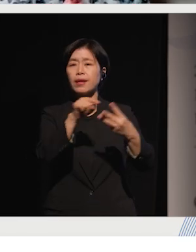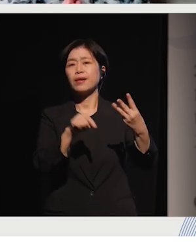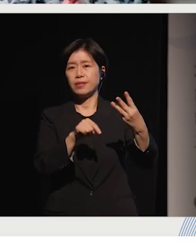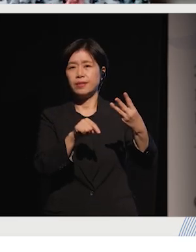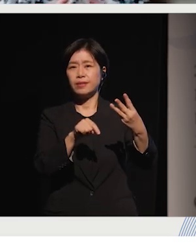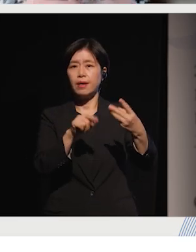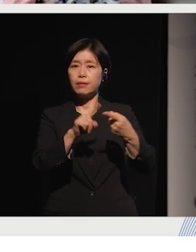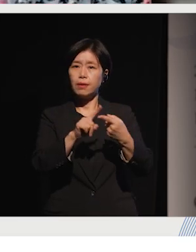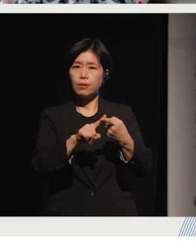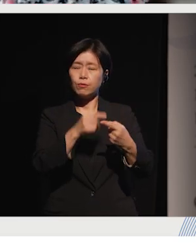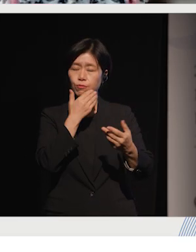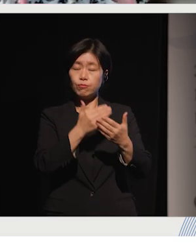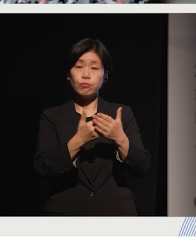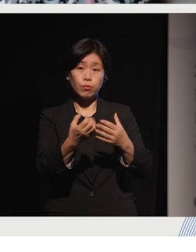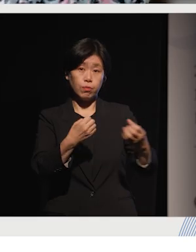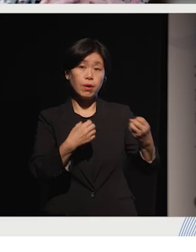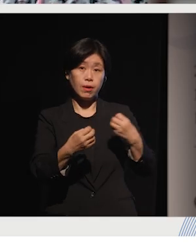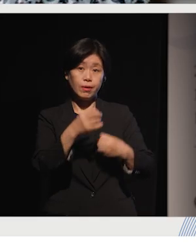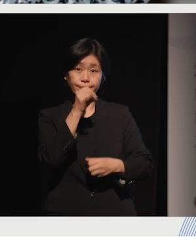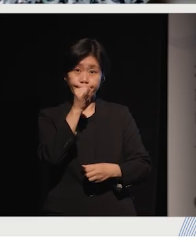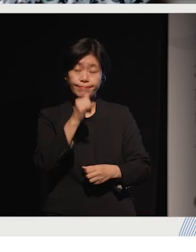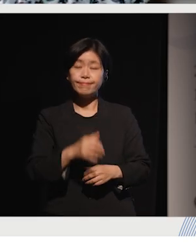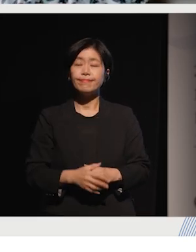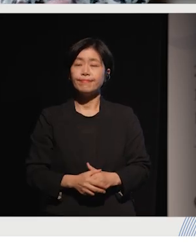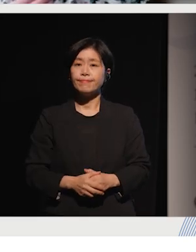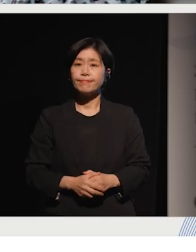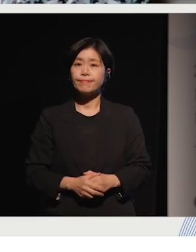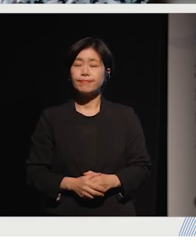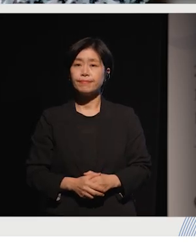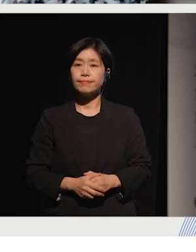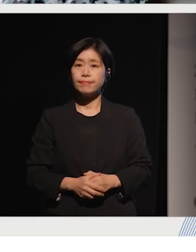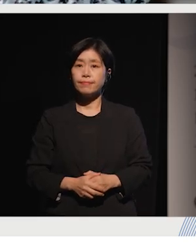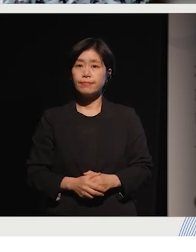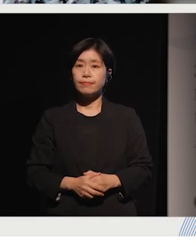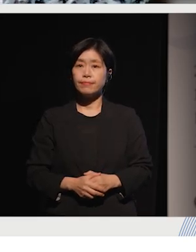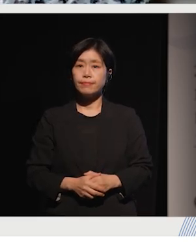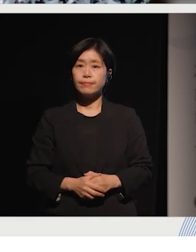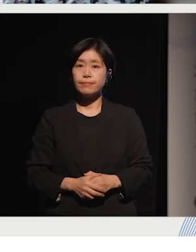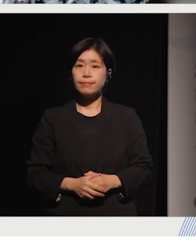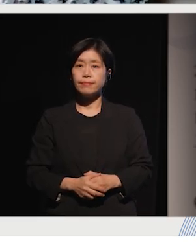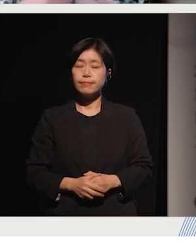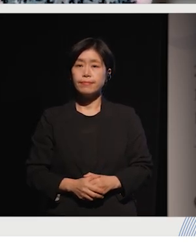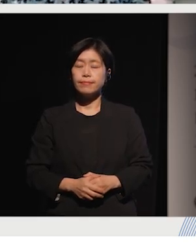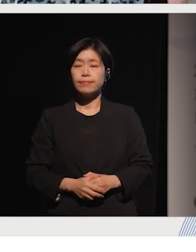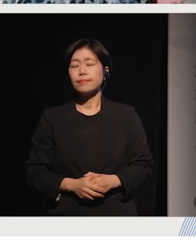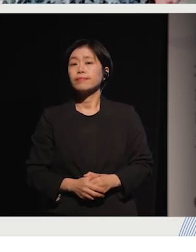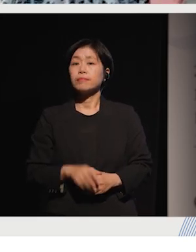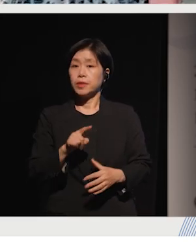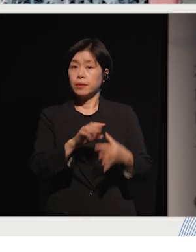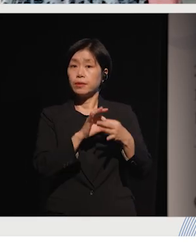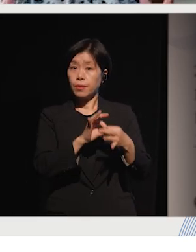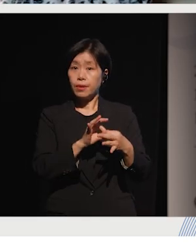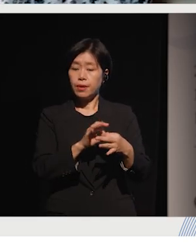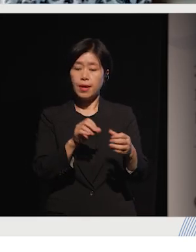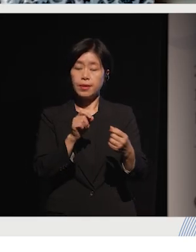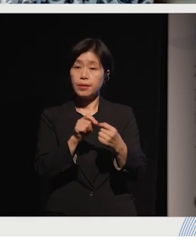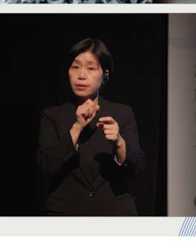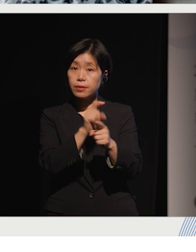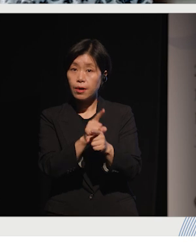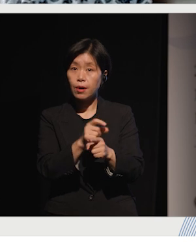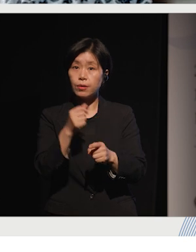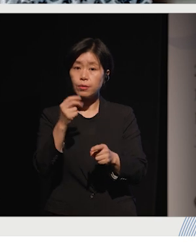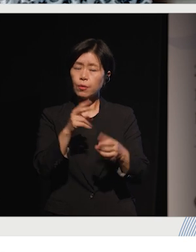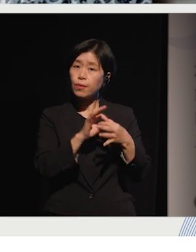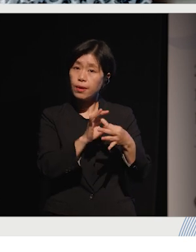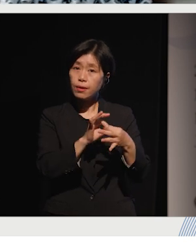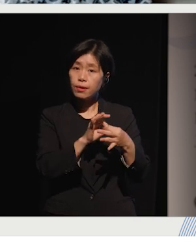of guidelines and policy so they can have a better understanding, the big picture about what